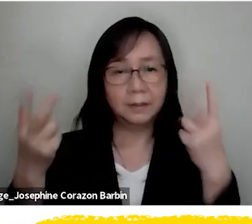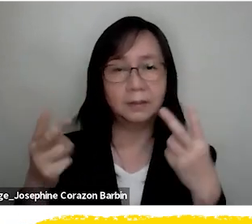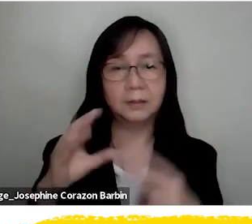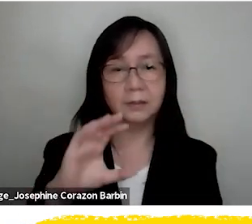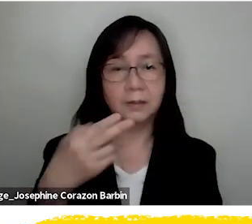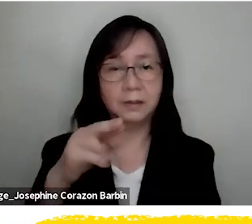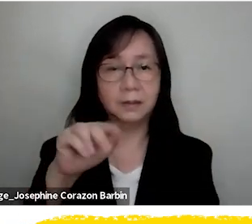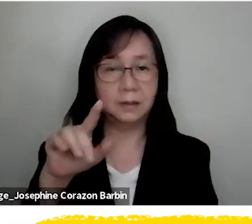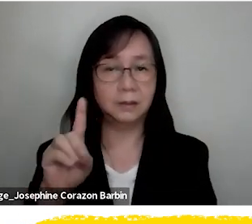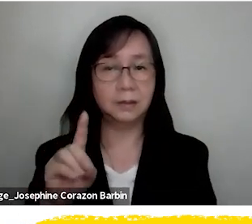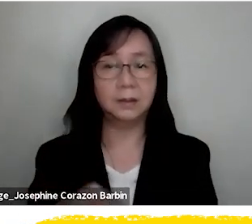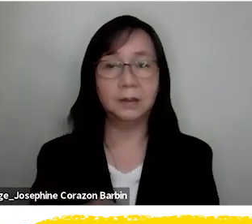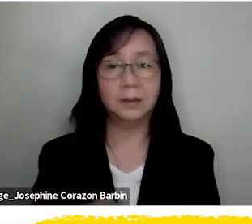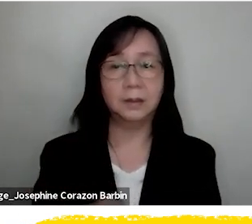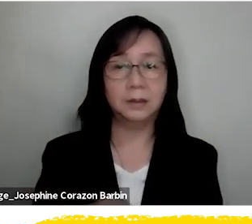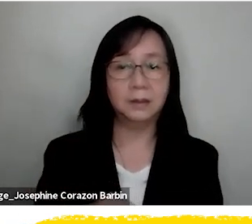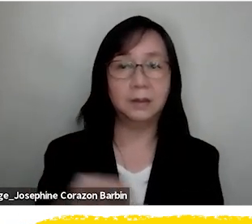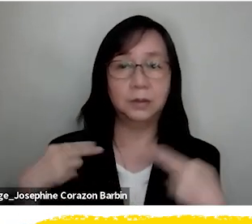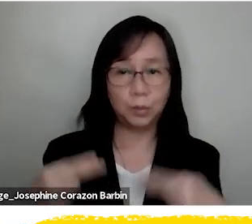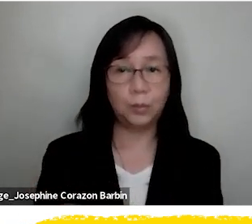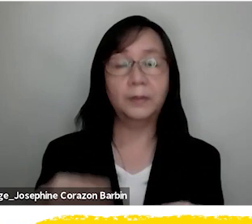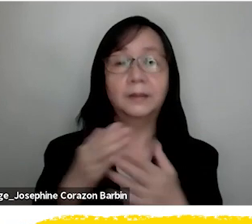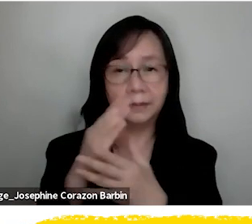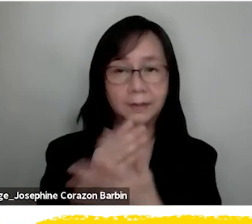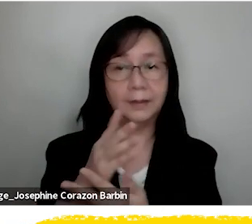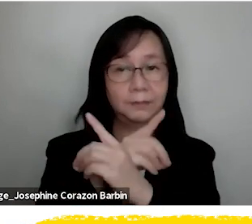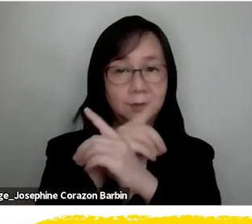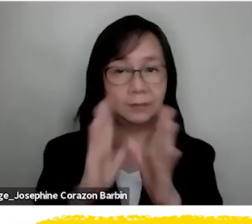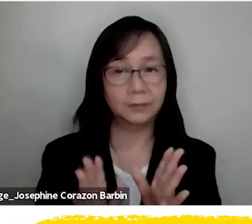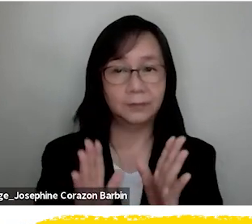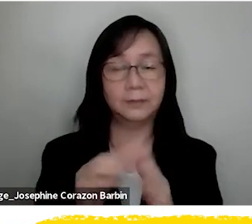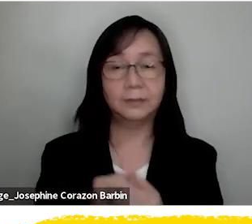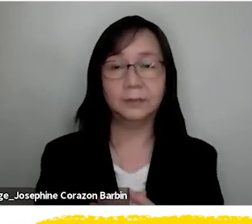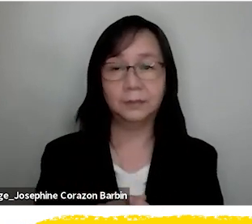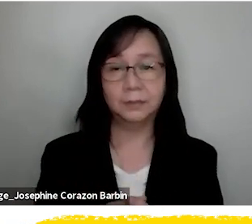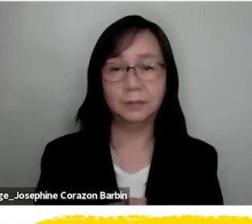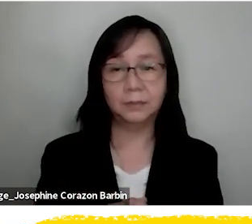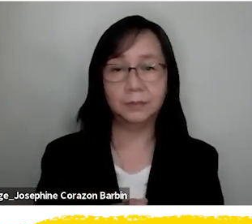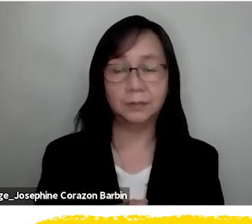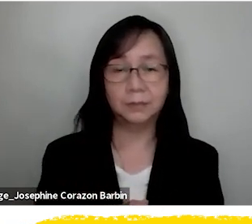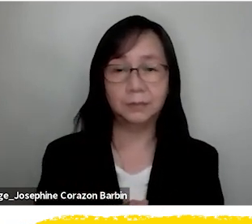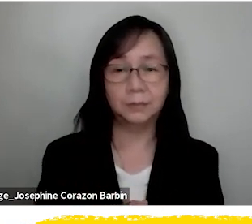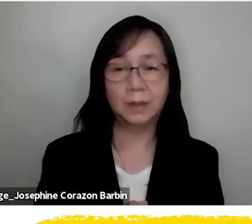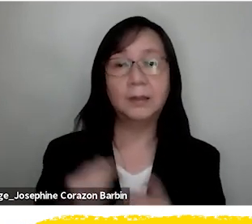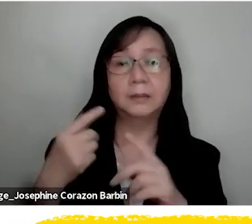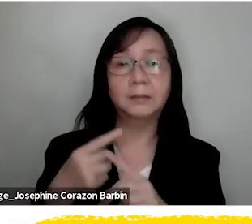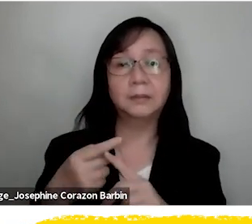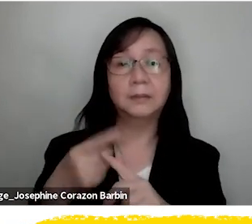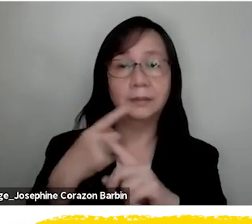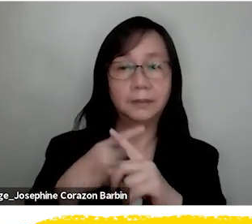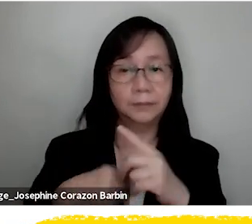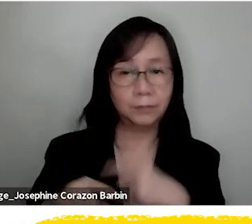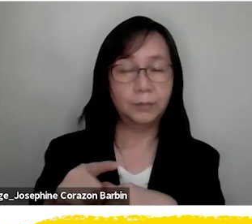or more broadly, human rights defenders, exist, where it comes from, and what